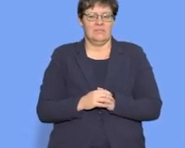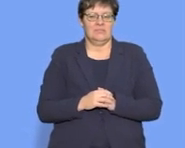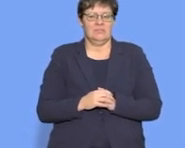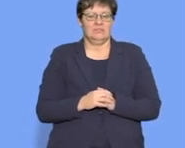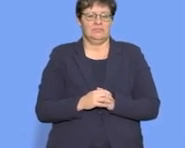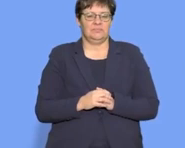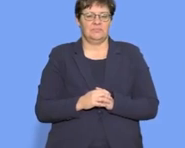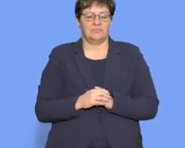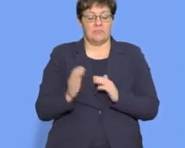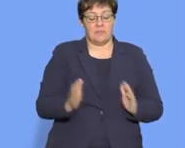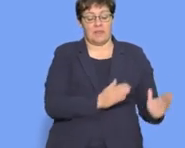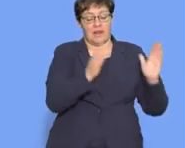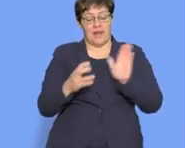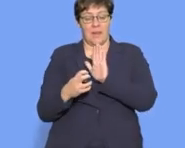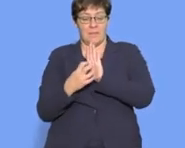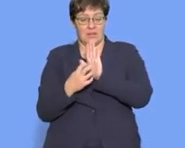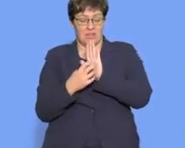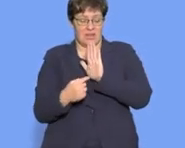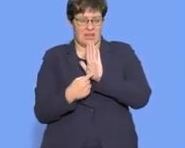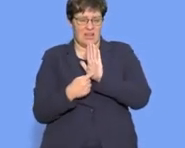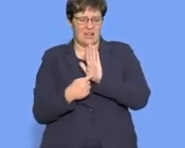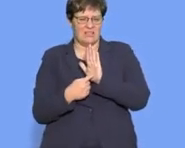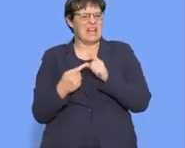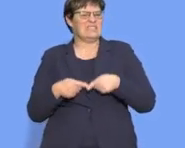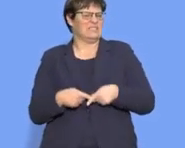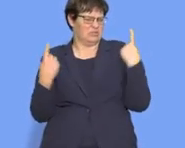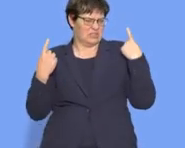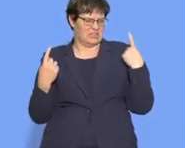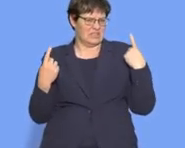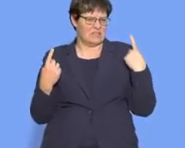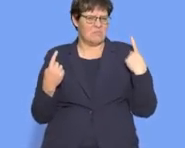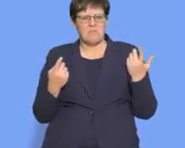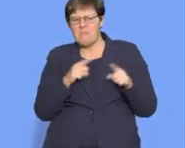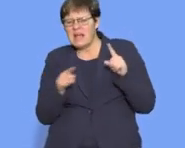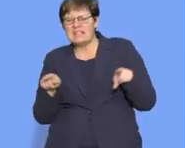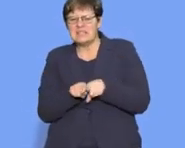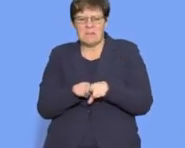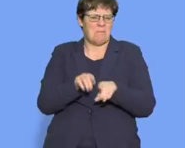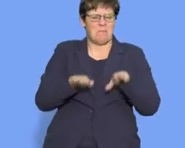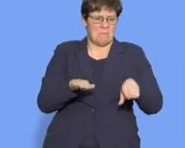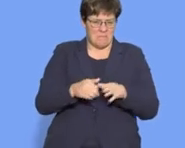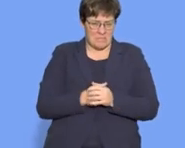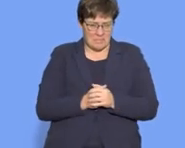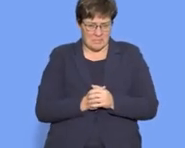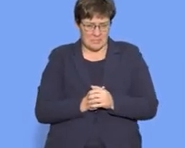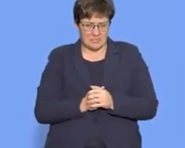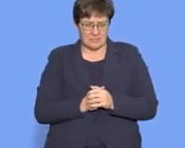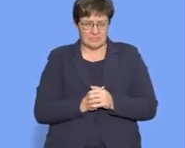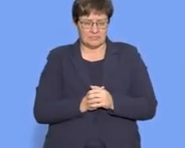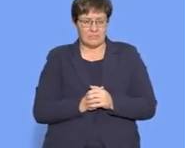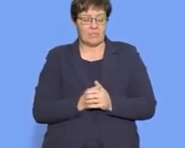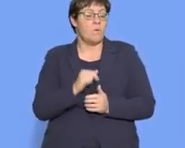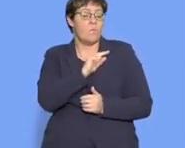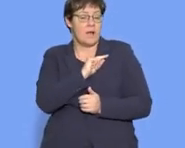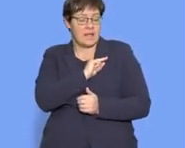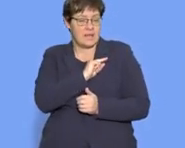If we look at the next picture, this looks kind of different and sort of the same to the previous one. And the